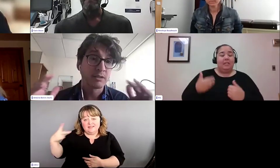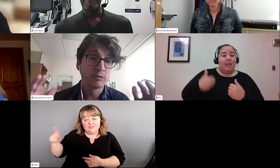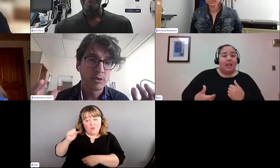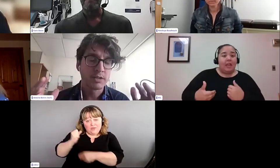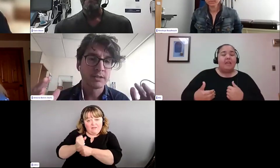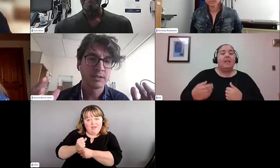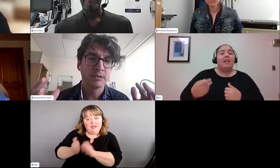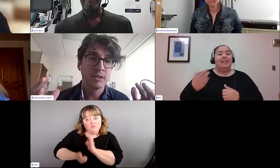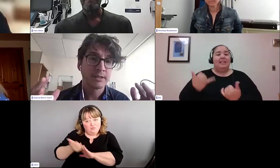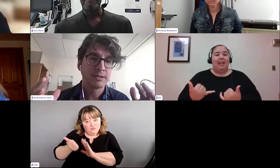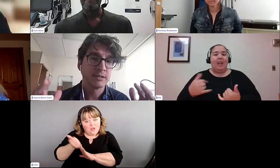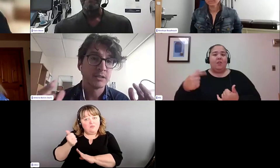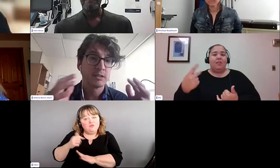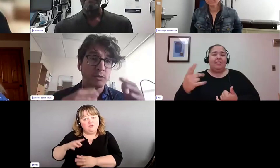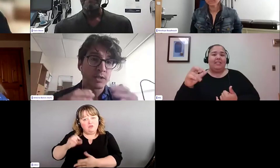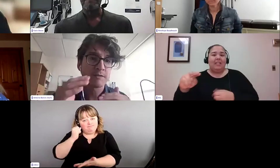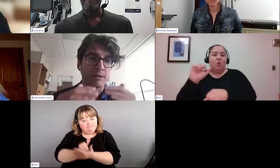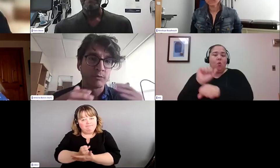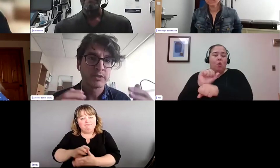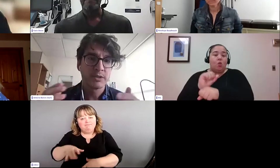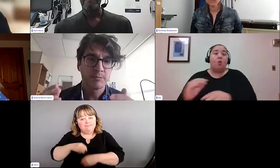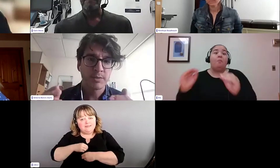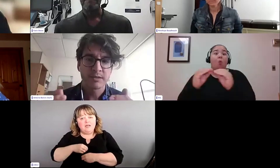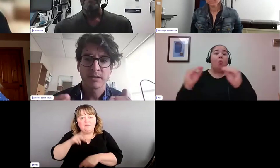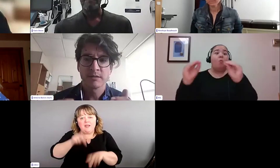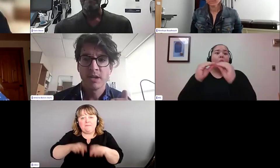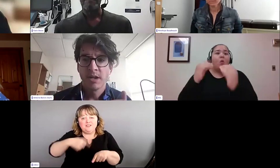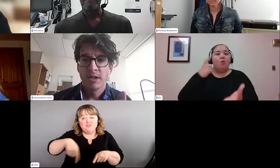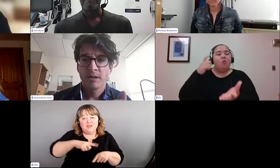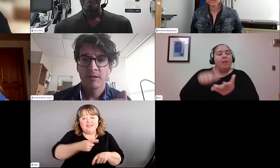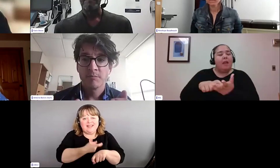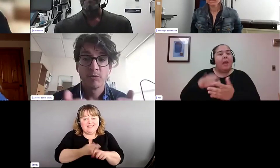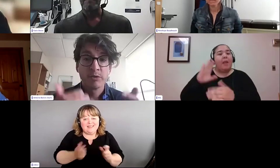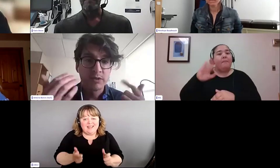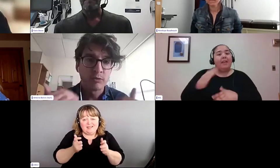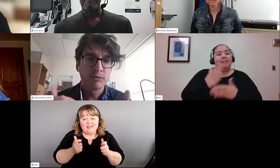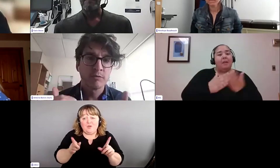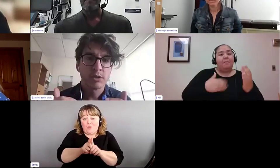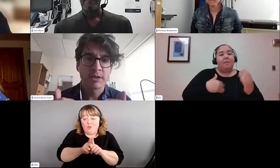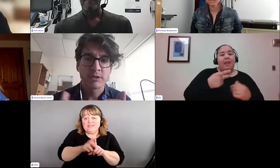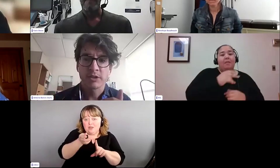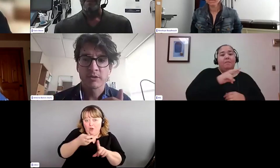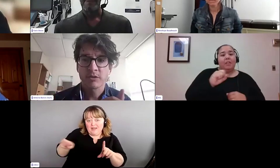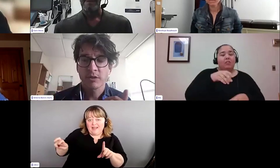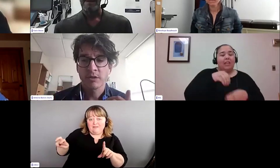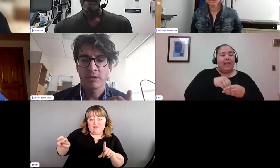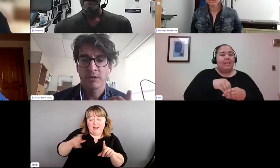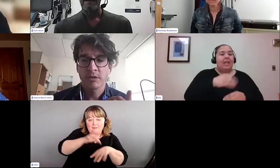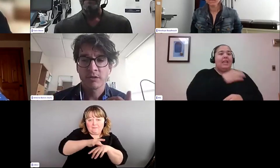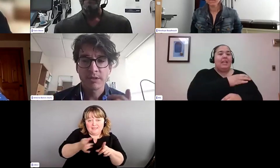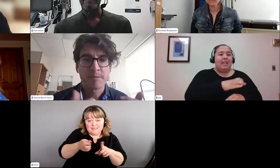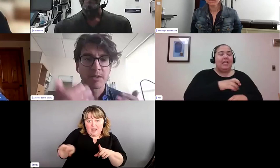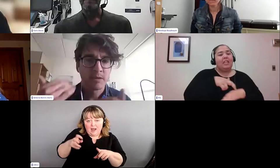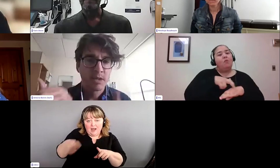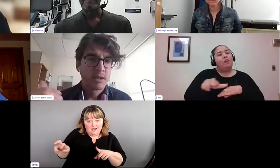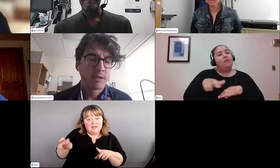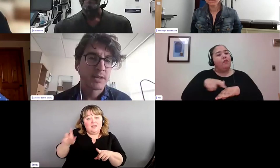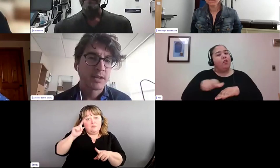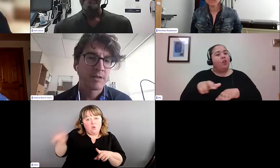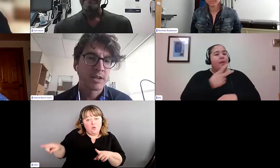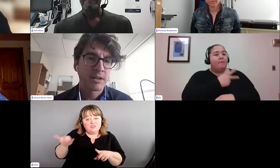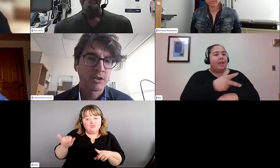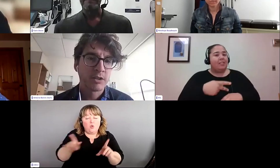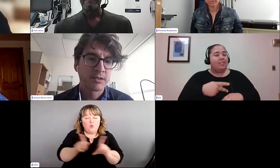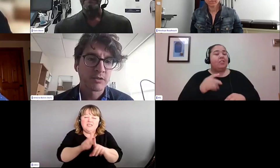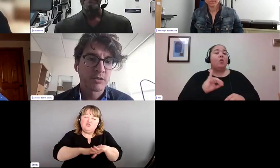work is more and more recognized by some of my peers at the clinic who refer me to patients also, but also in